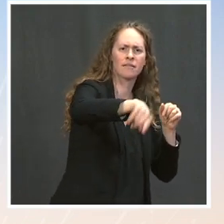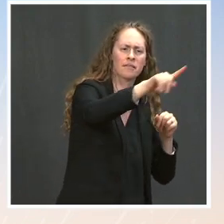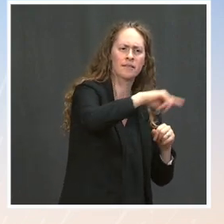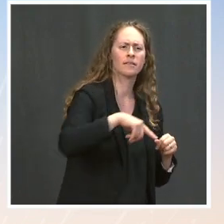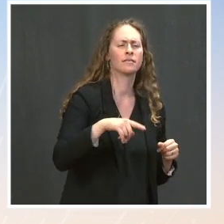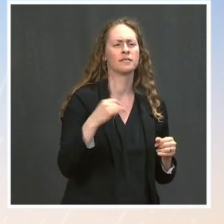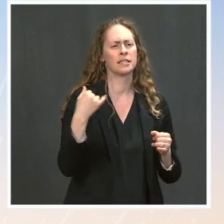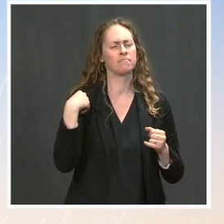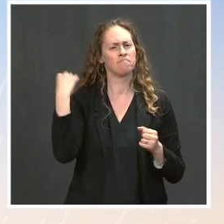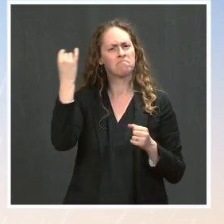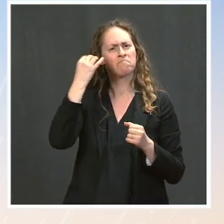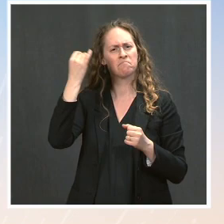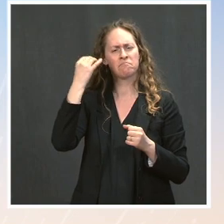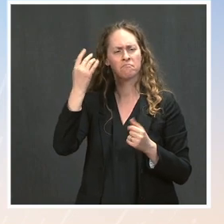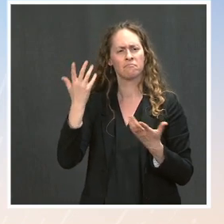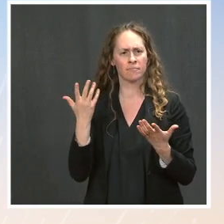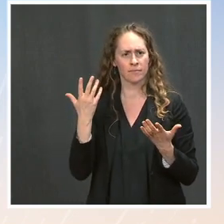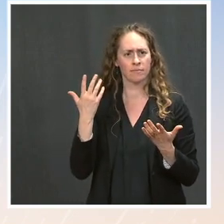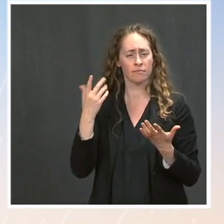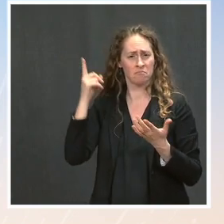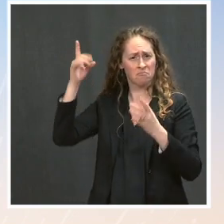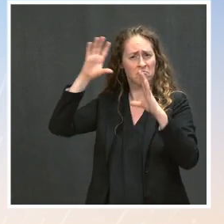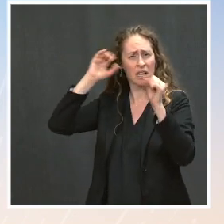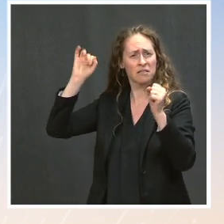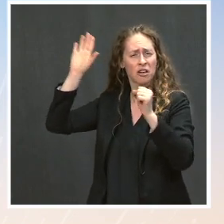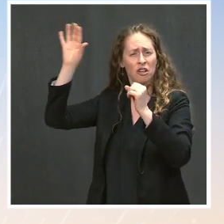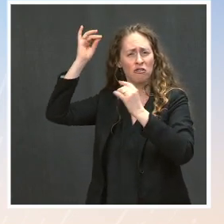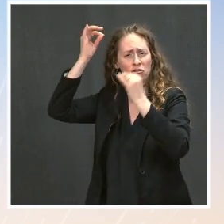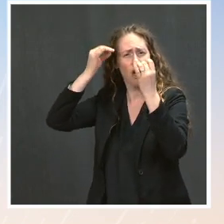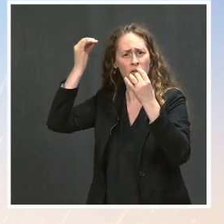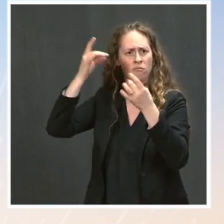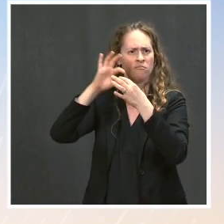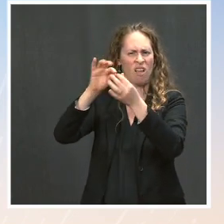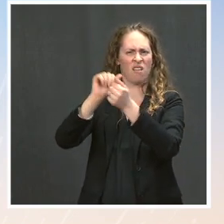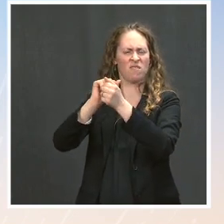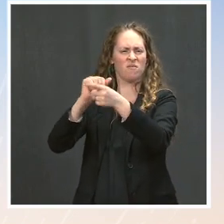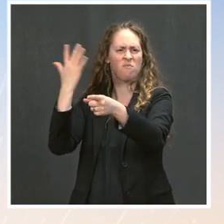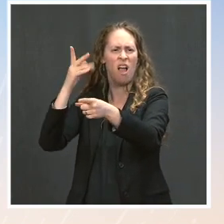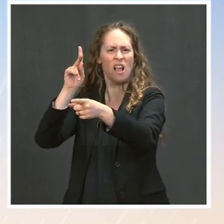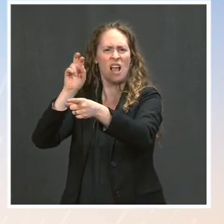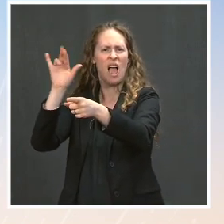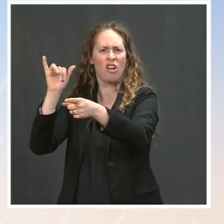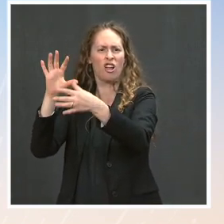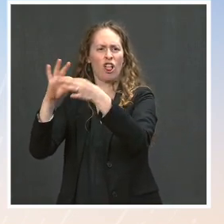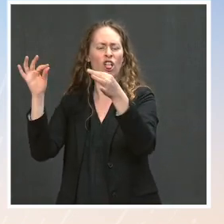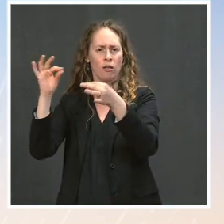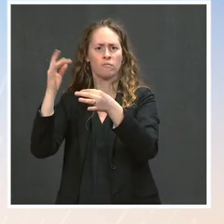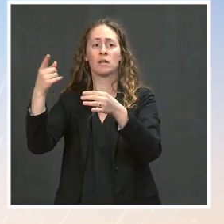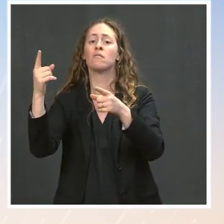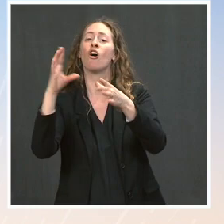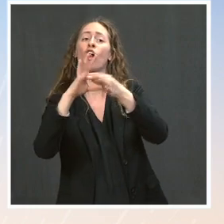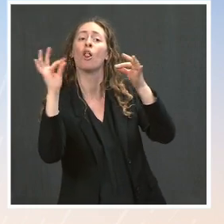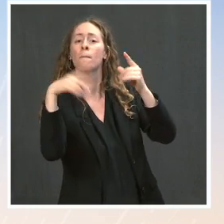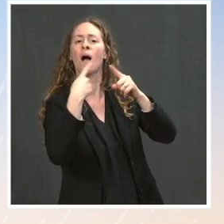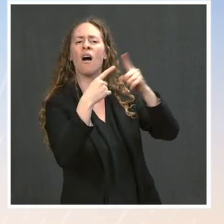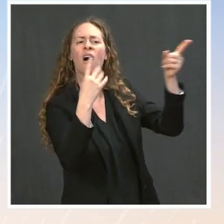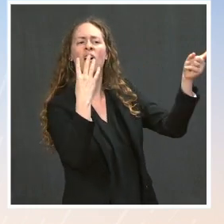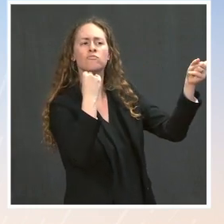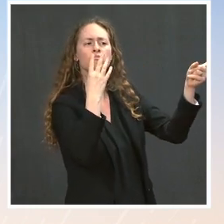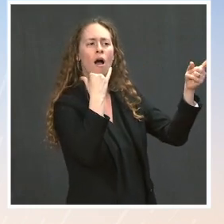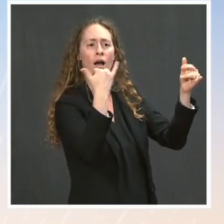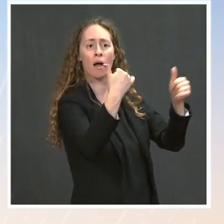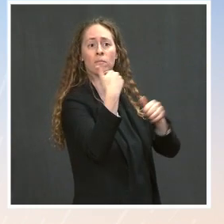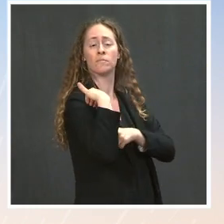president have any comment or reaction to Kerry telling the Iranians about covert military action on the part of